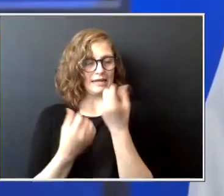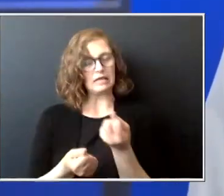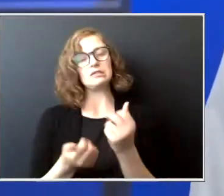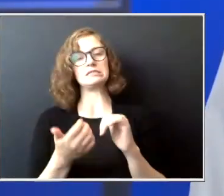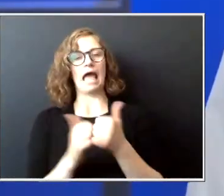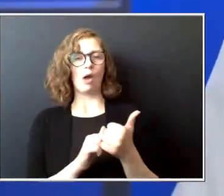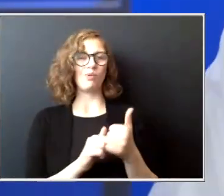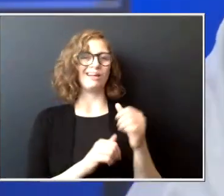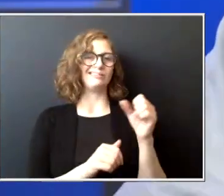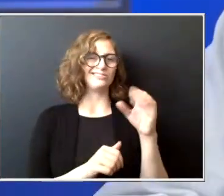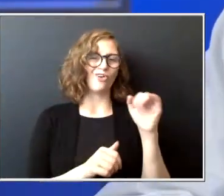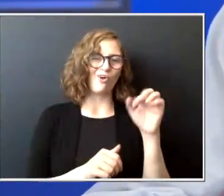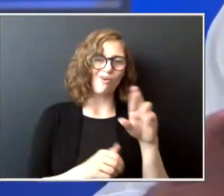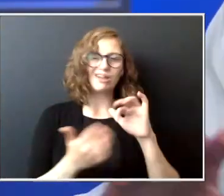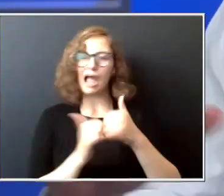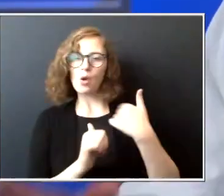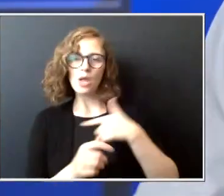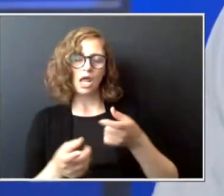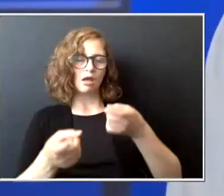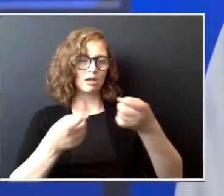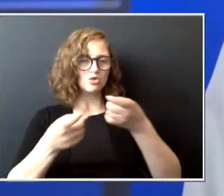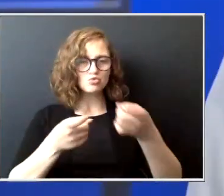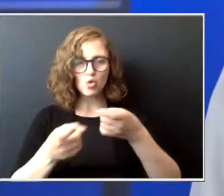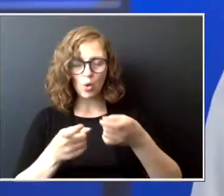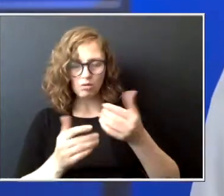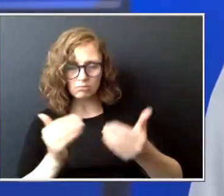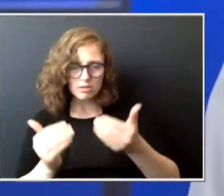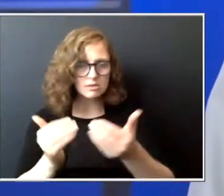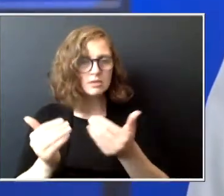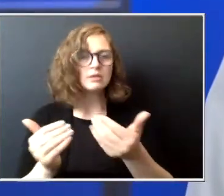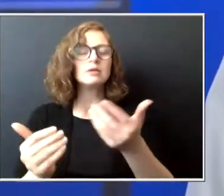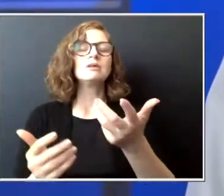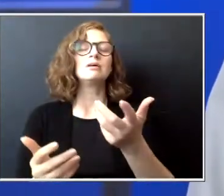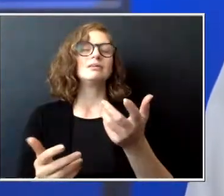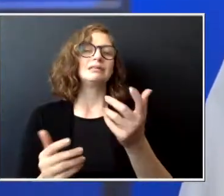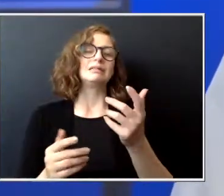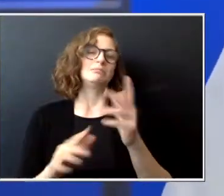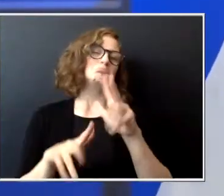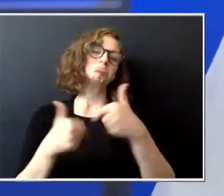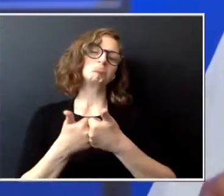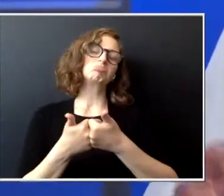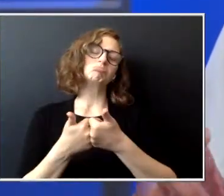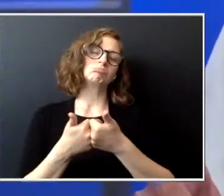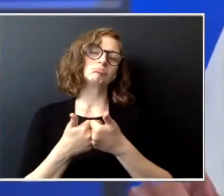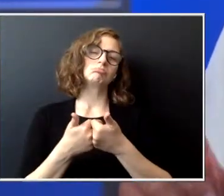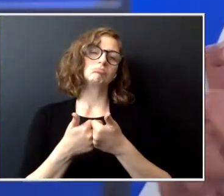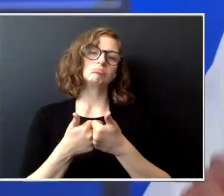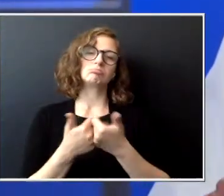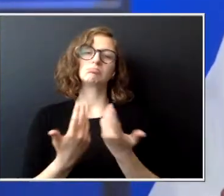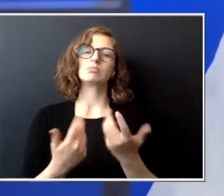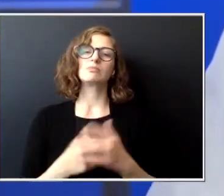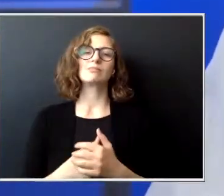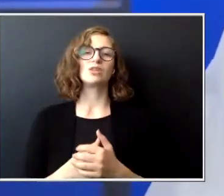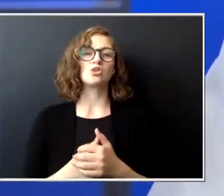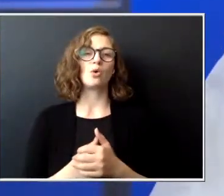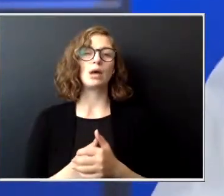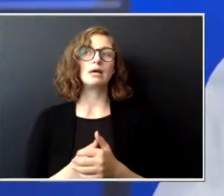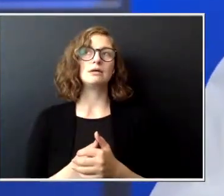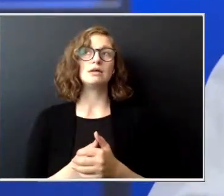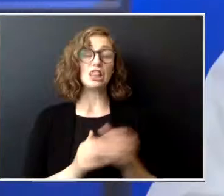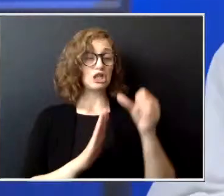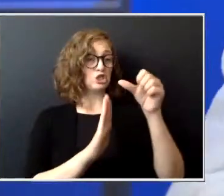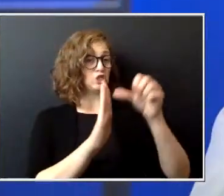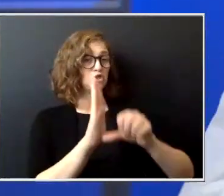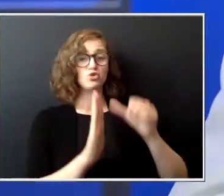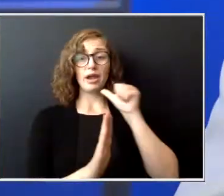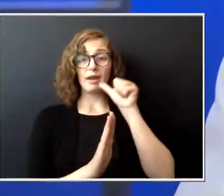that process of healing and scar contracture is difficult. So I would say, even if it's not difficult surgically or as